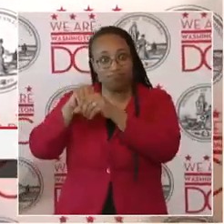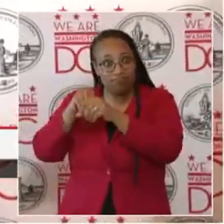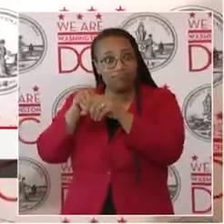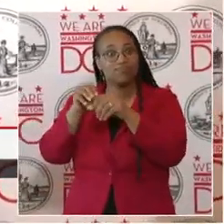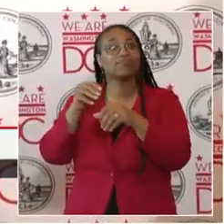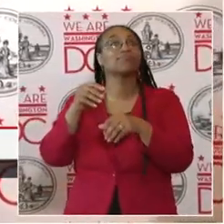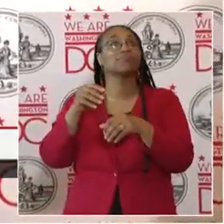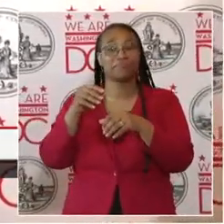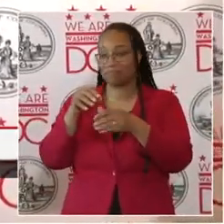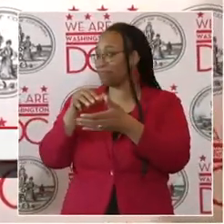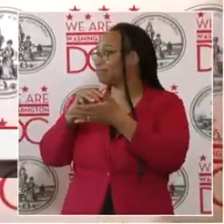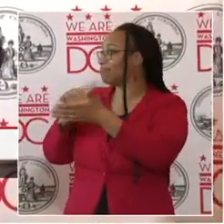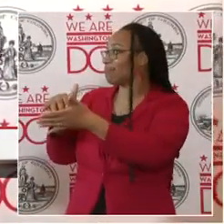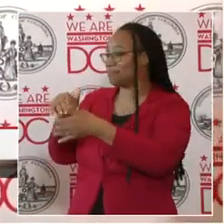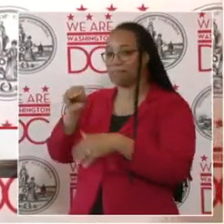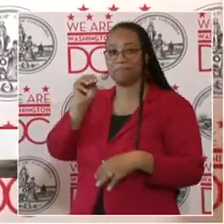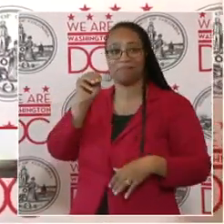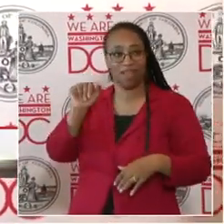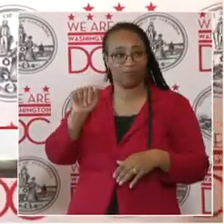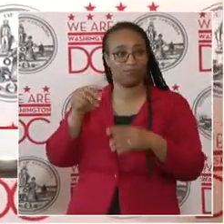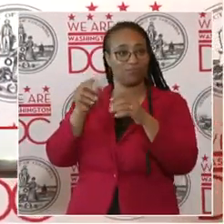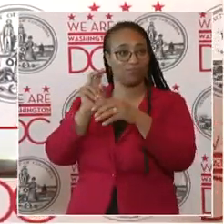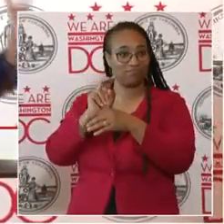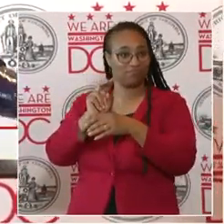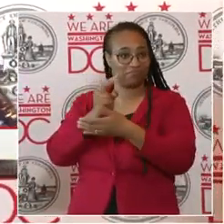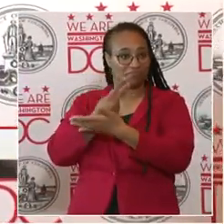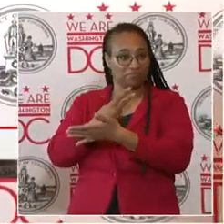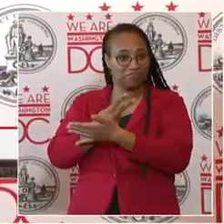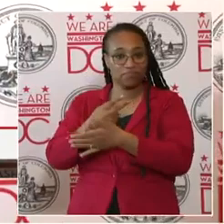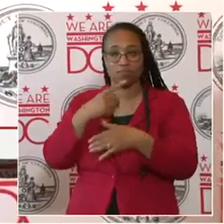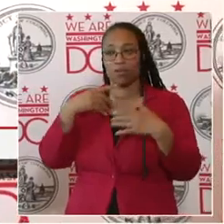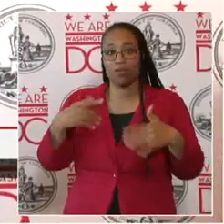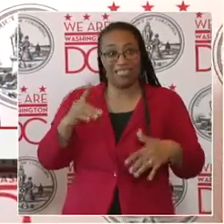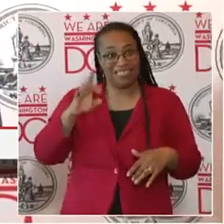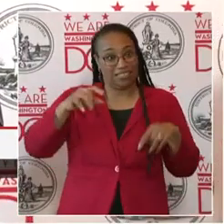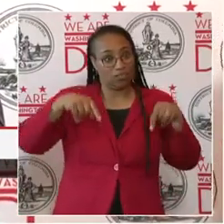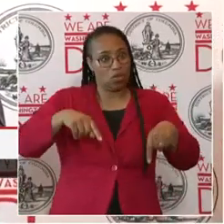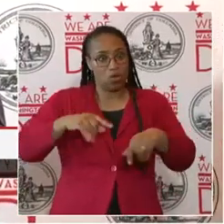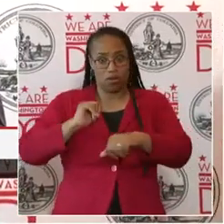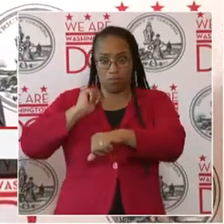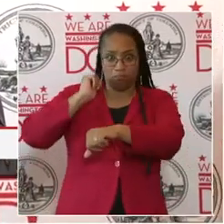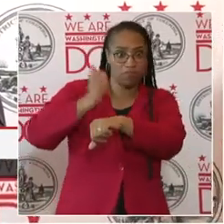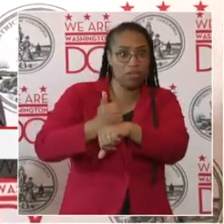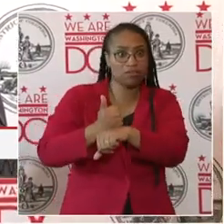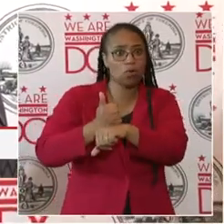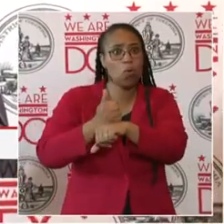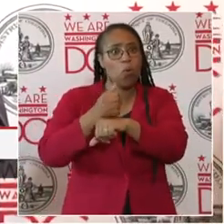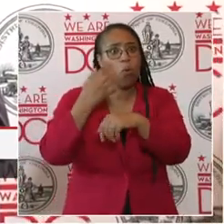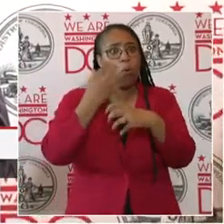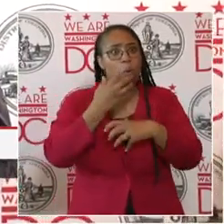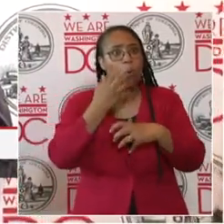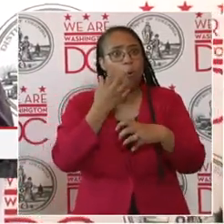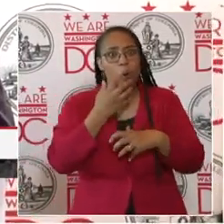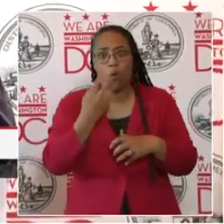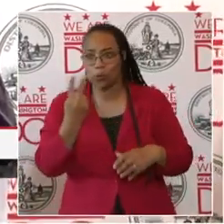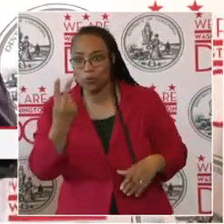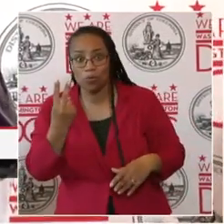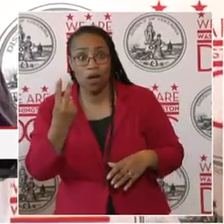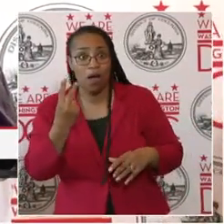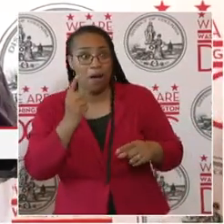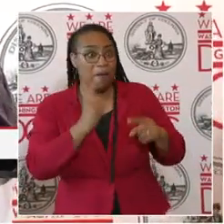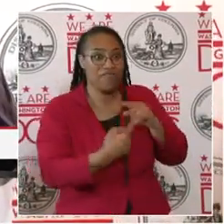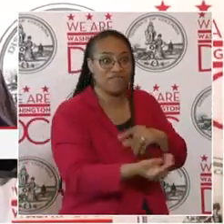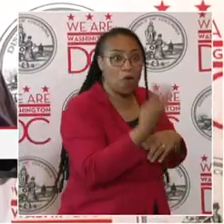of DC-based businesses, you heard that's 2 businesses, 4 LLC and the Trigger Project, Bell